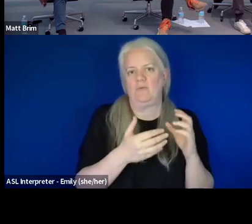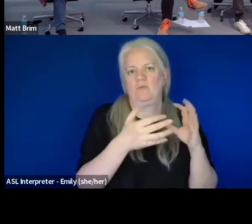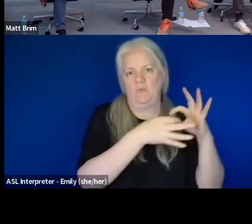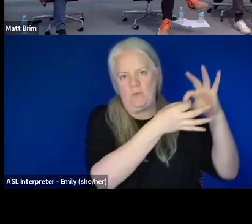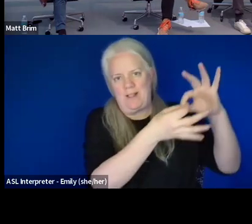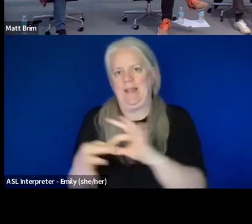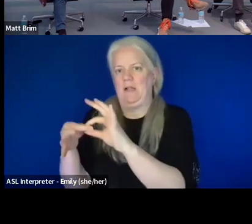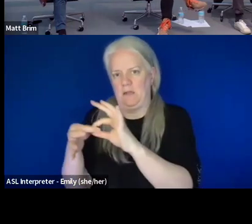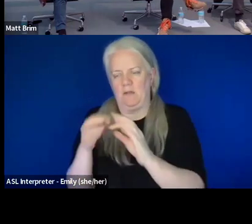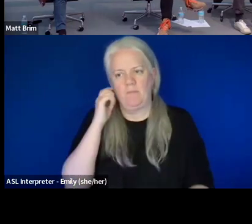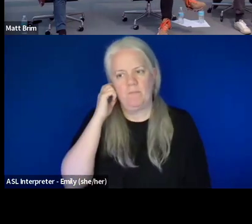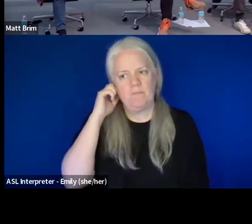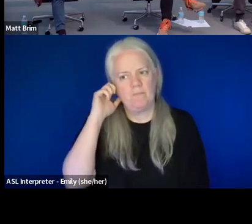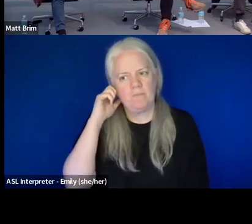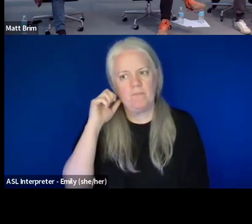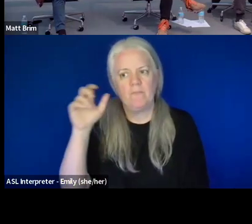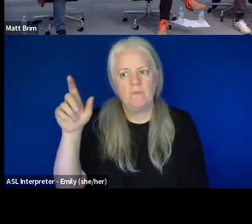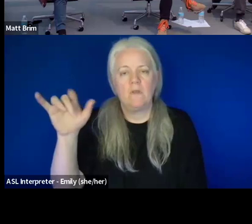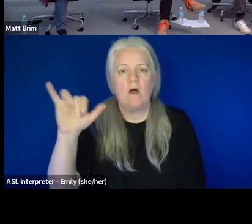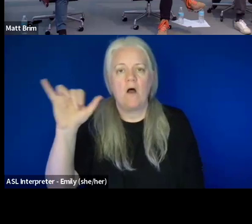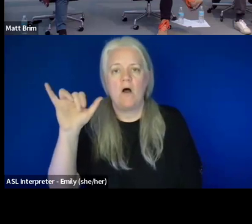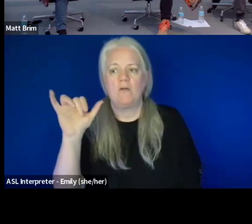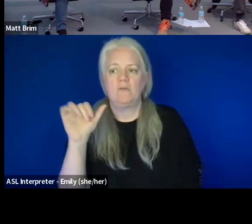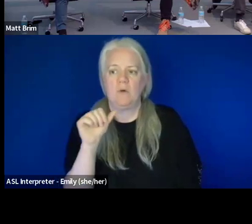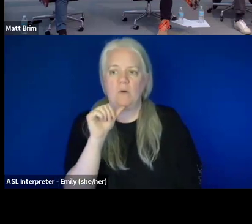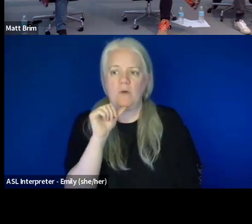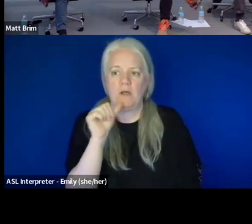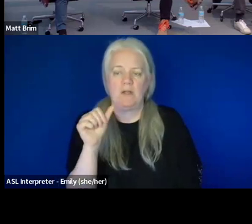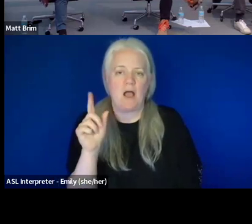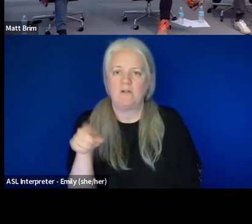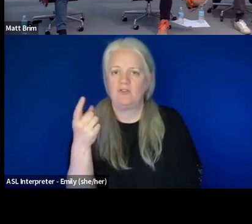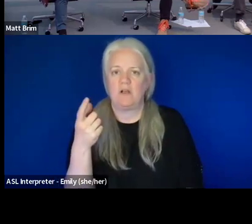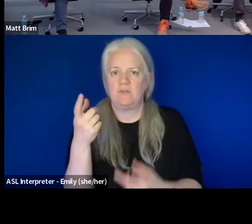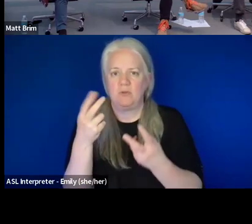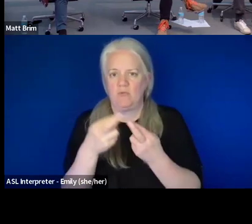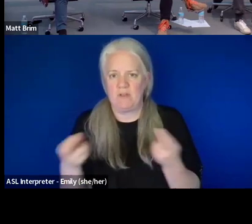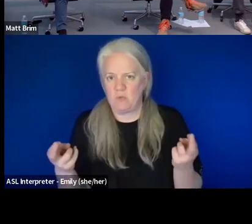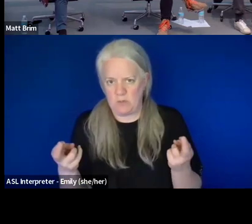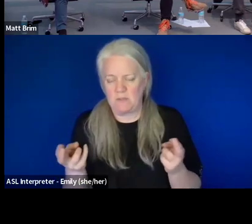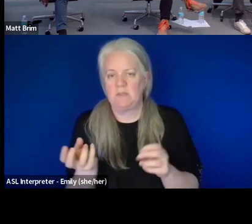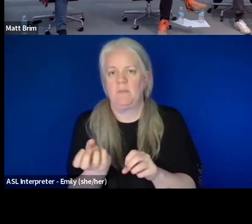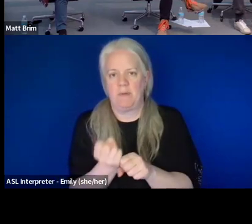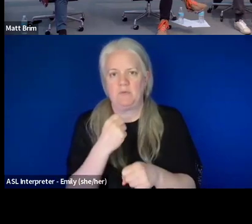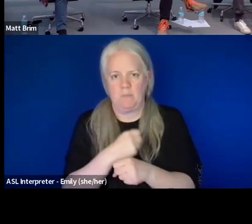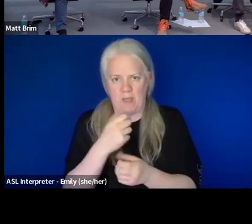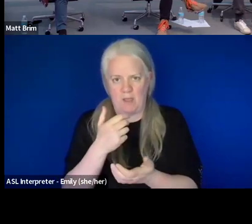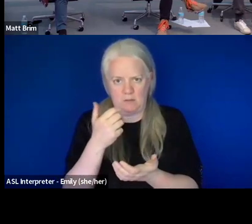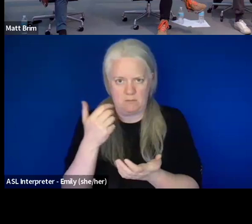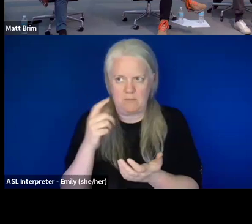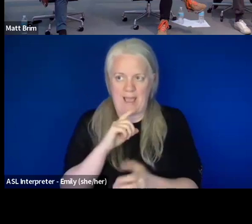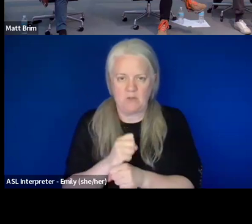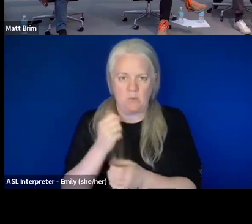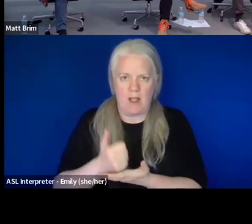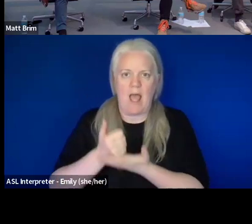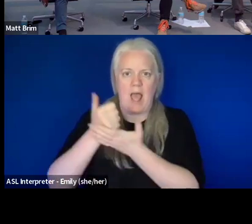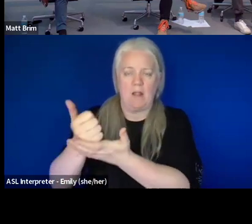And what I wanted to say is also not just build the resources, just to create interventions. A resource is it's a type